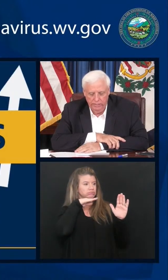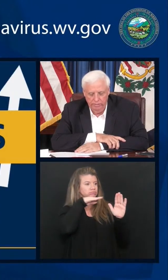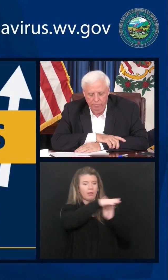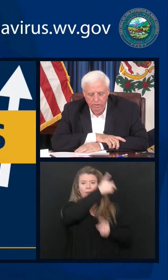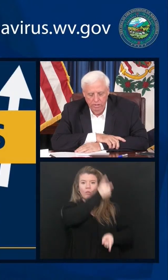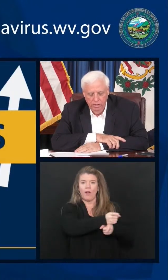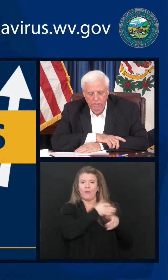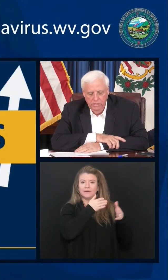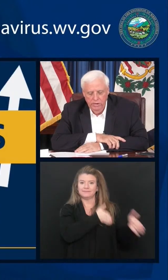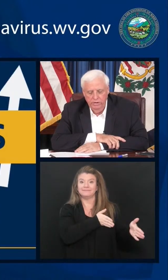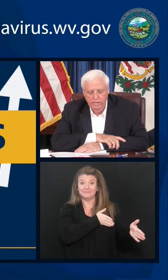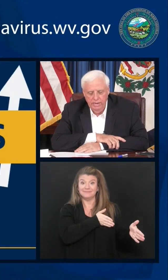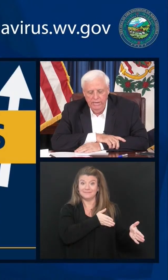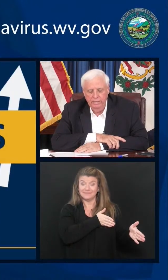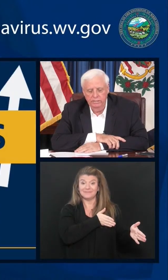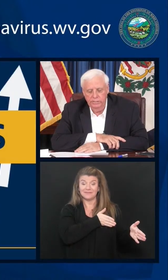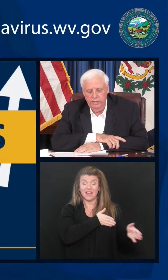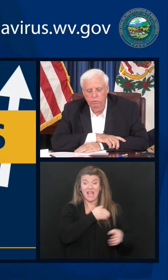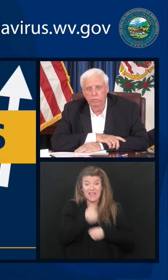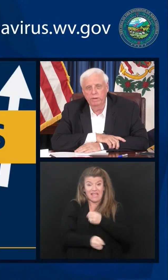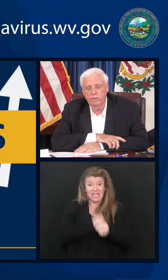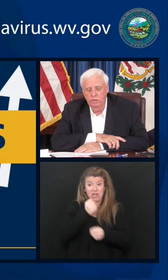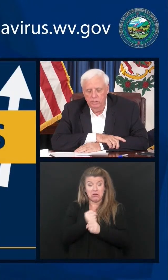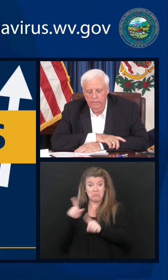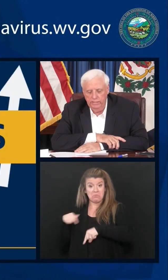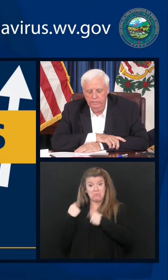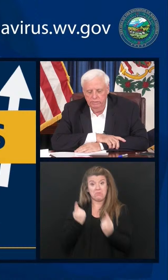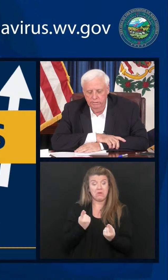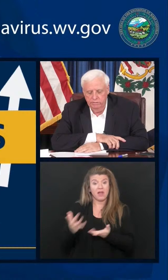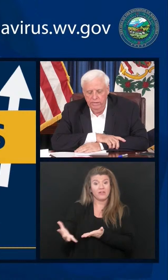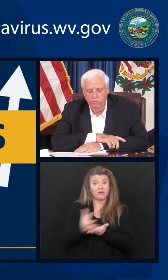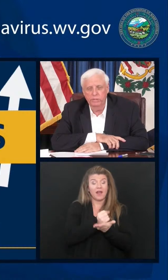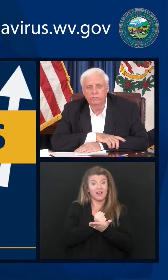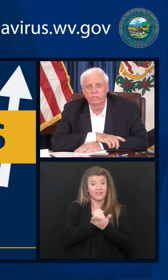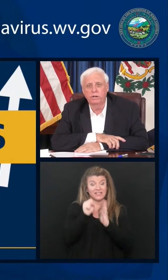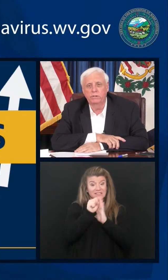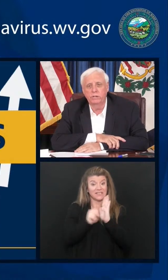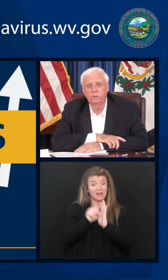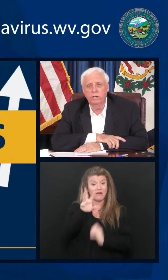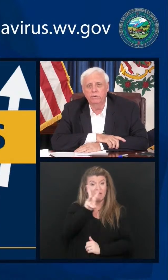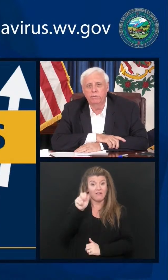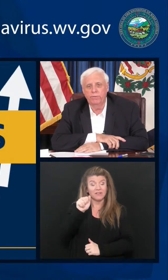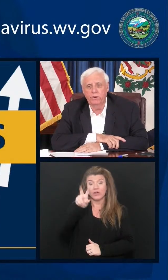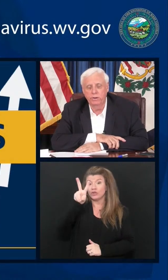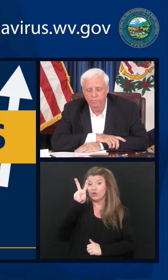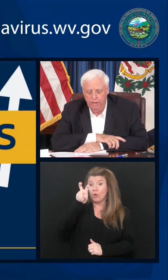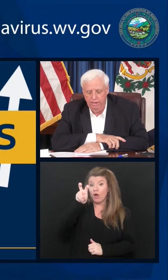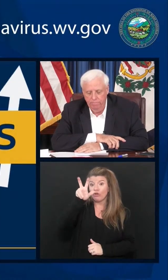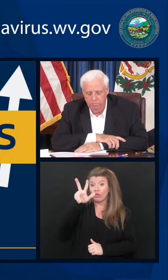should trend. Year to date, the general revenue collections in the state of West Virginia are